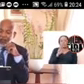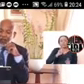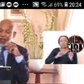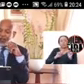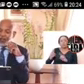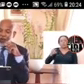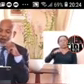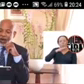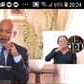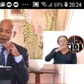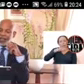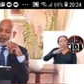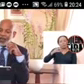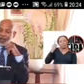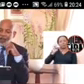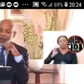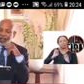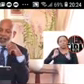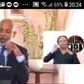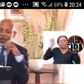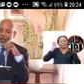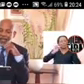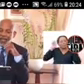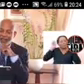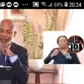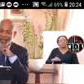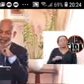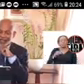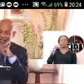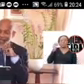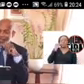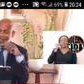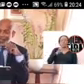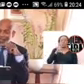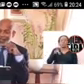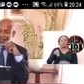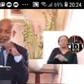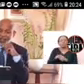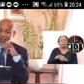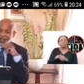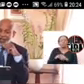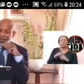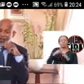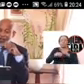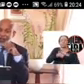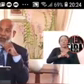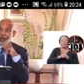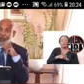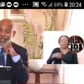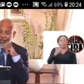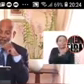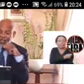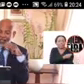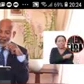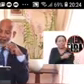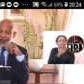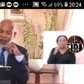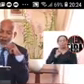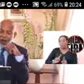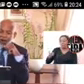exercise, if you are currently involved in the COVID-19 vaccination exercise, either as a service provider or to